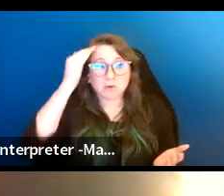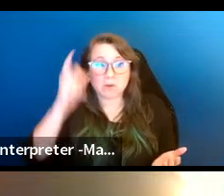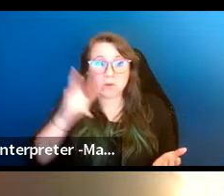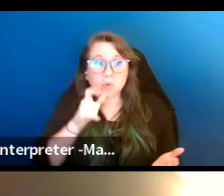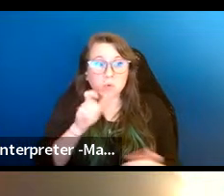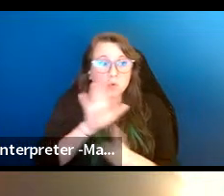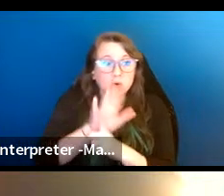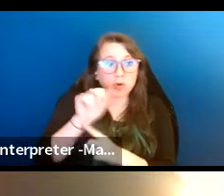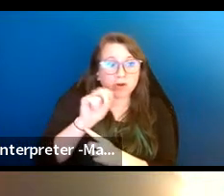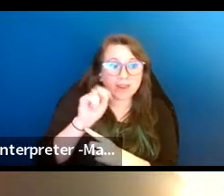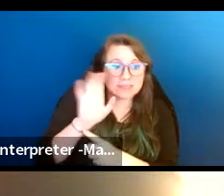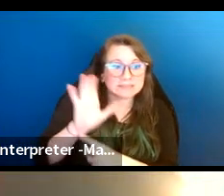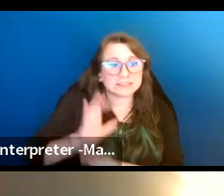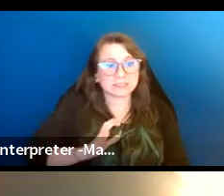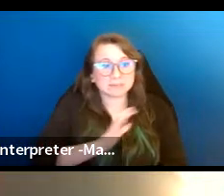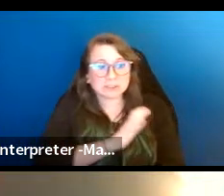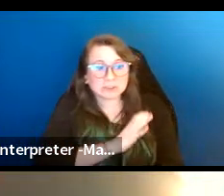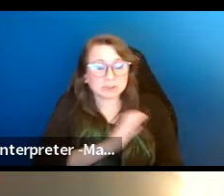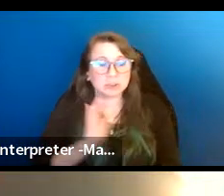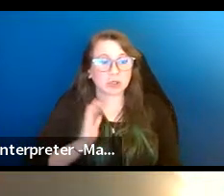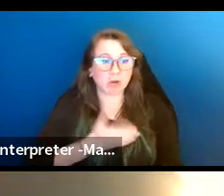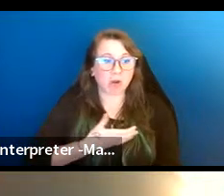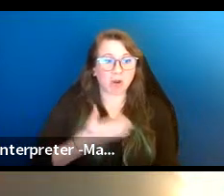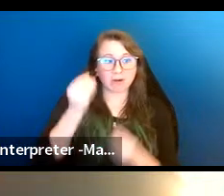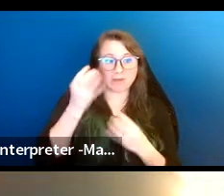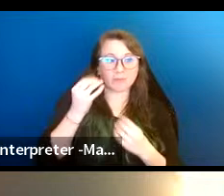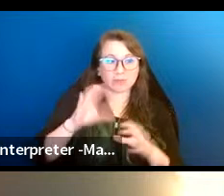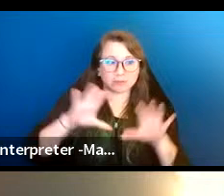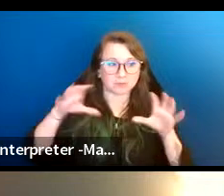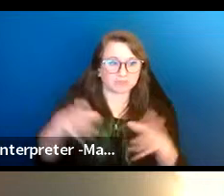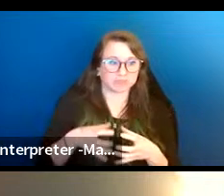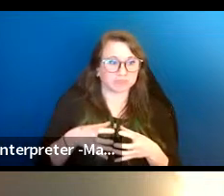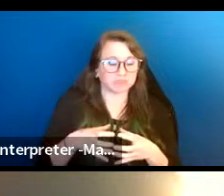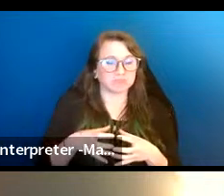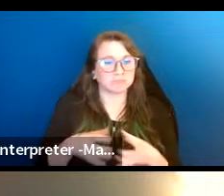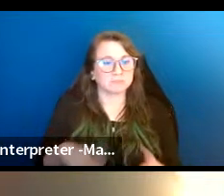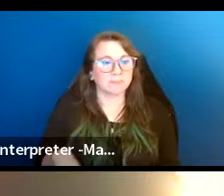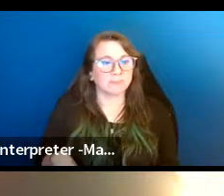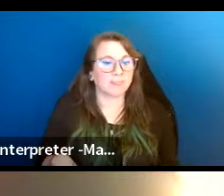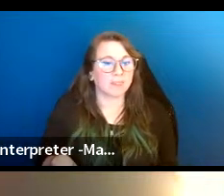ANC commissioner is, our information as a commission,